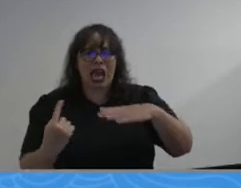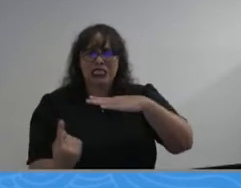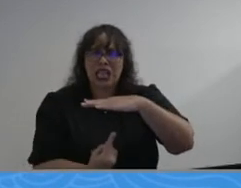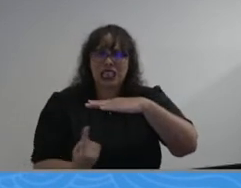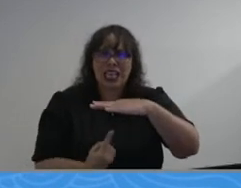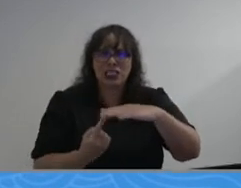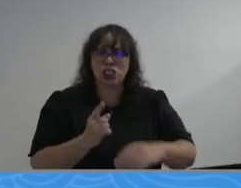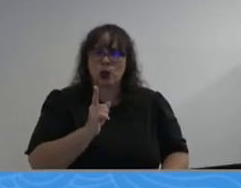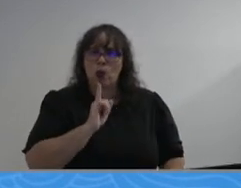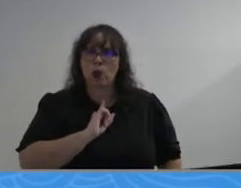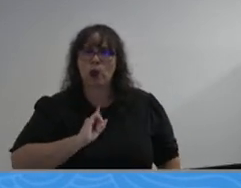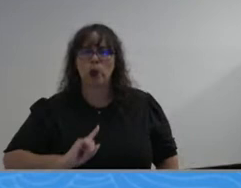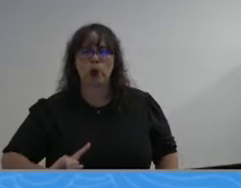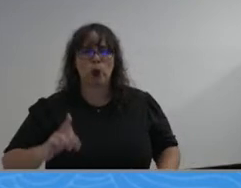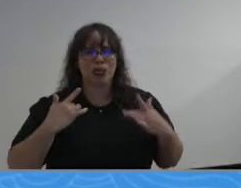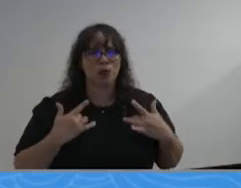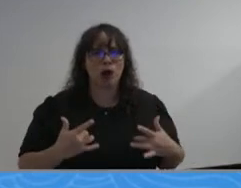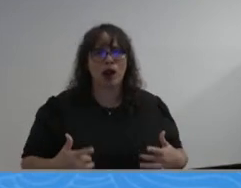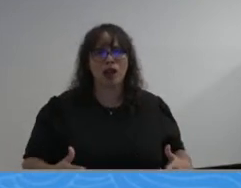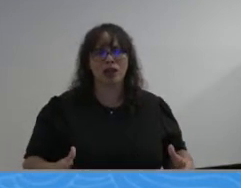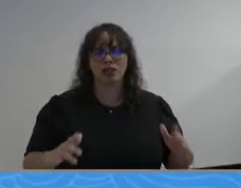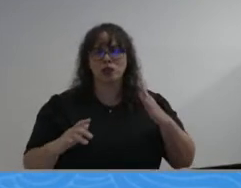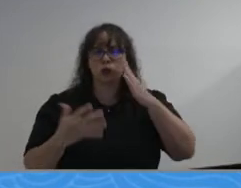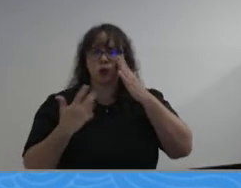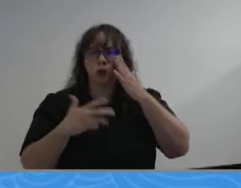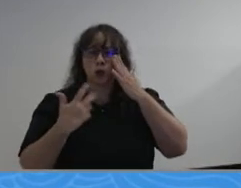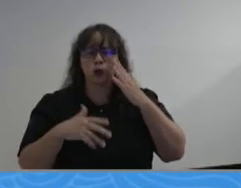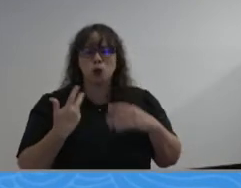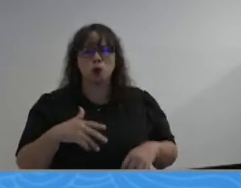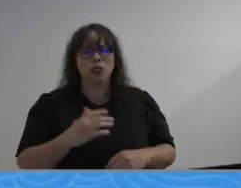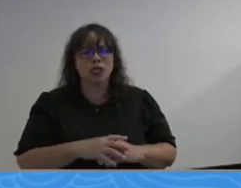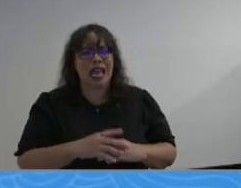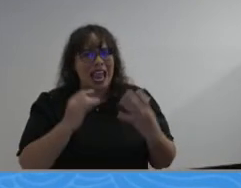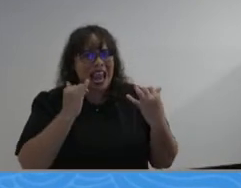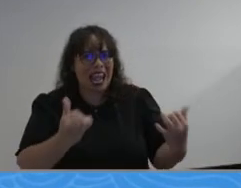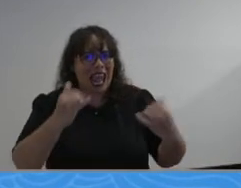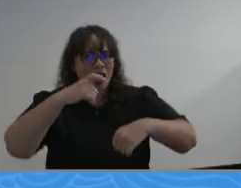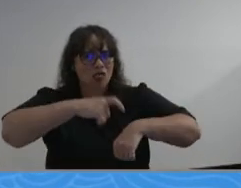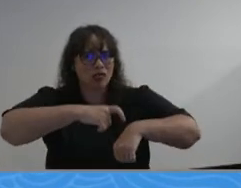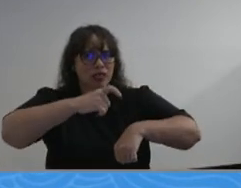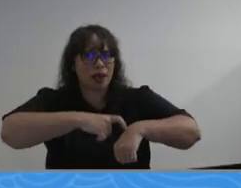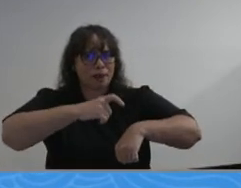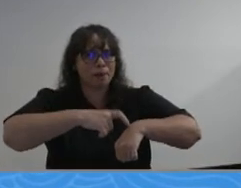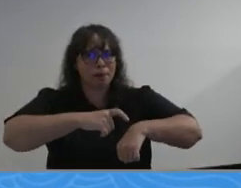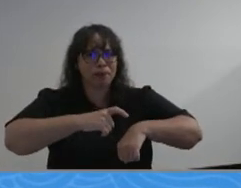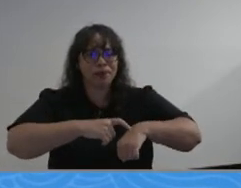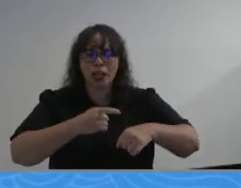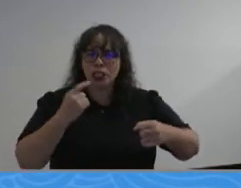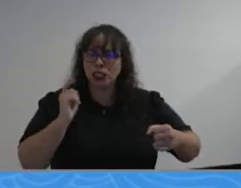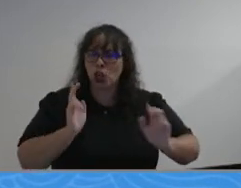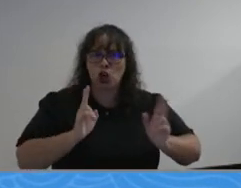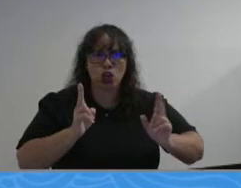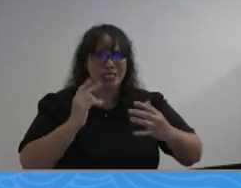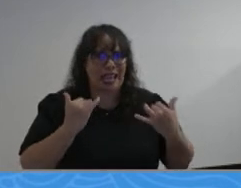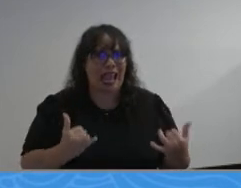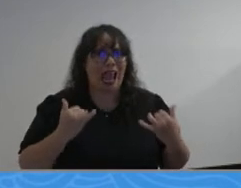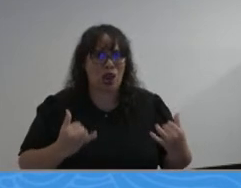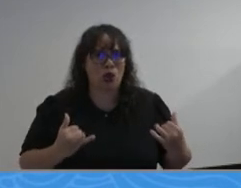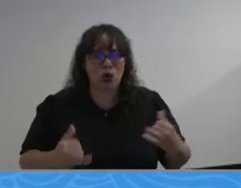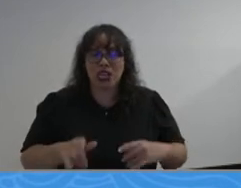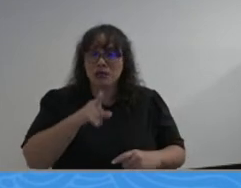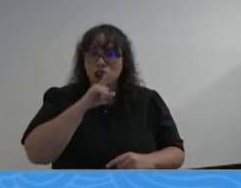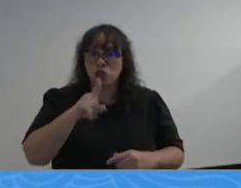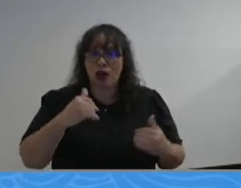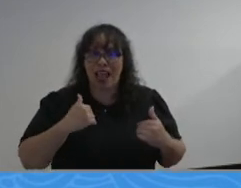and loneliness and depression has been deeply, deeply troubling. Now is the time, in this fierce urgency of now, to make sure that we